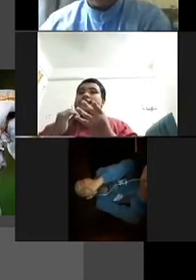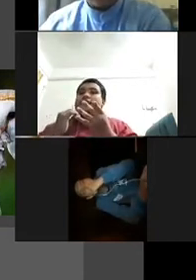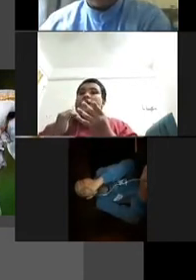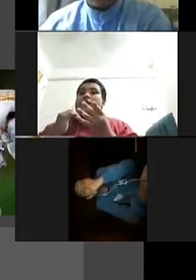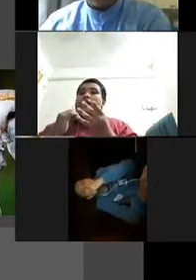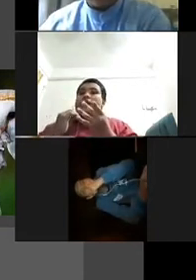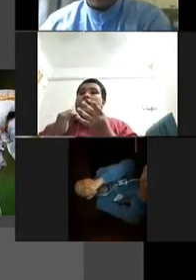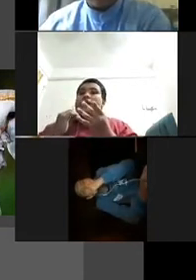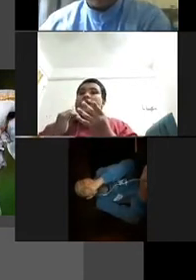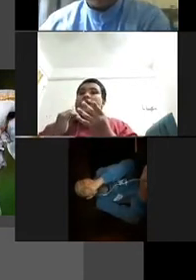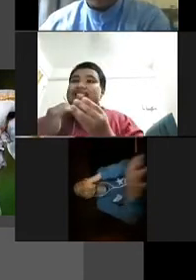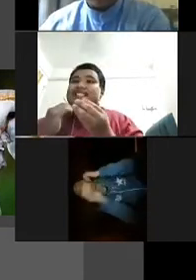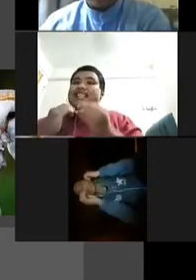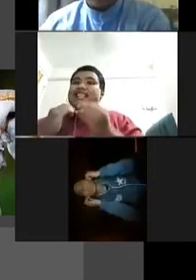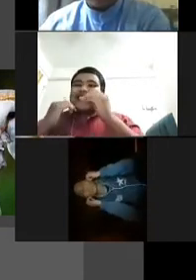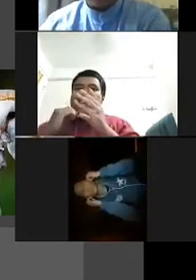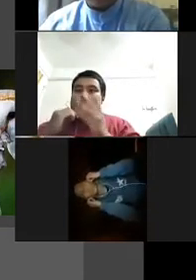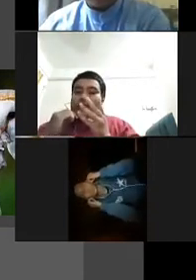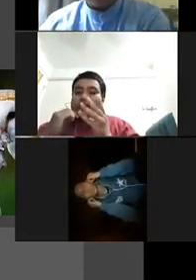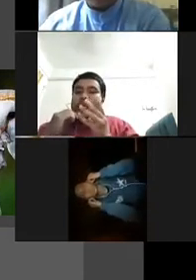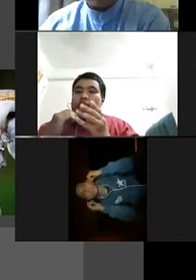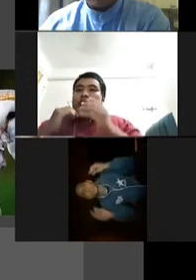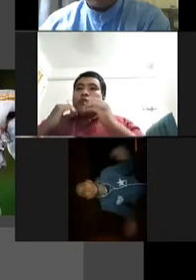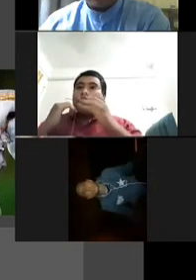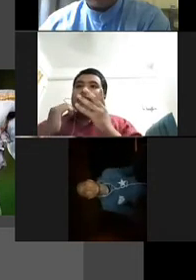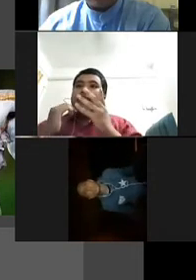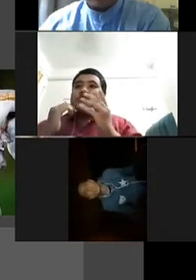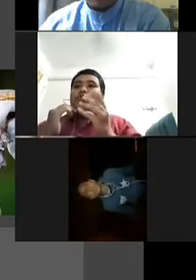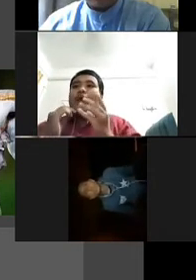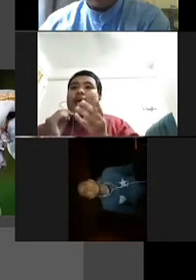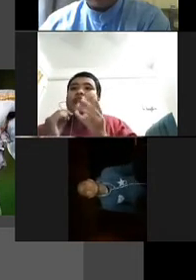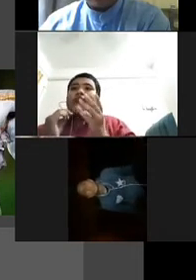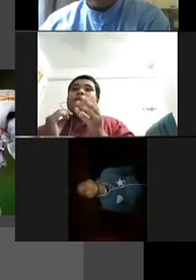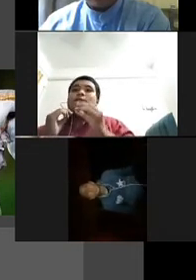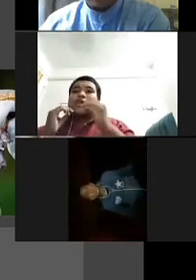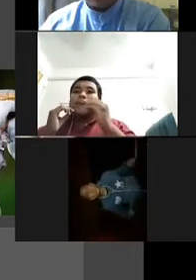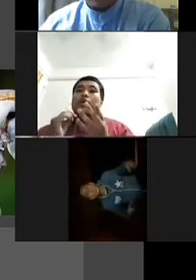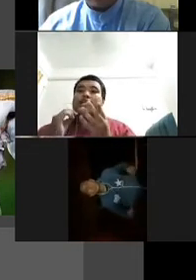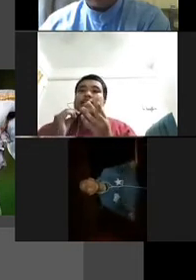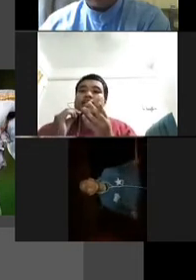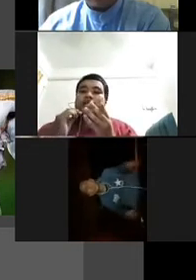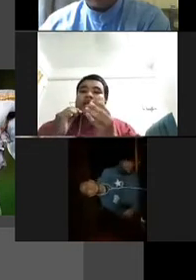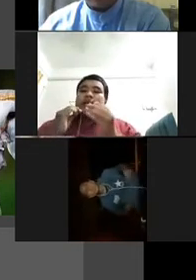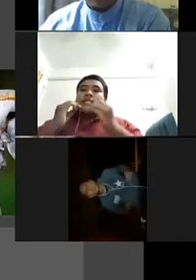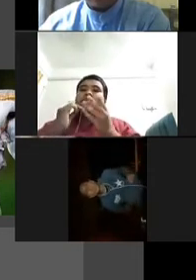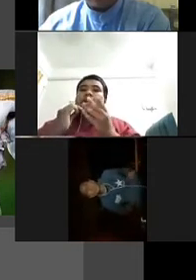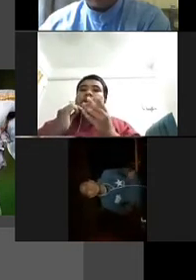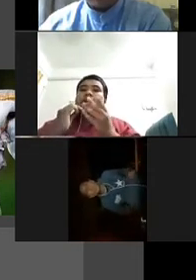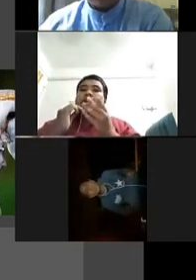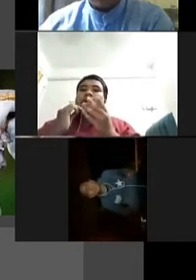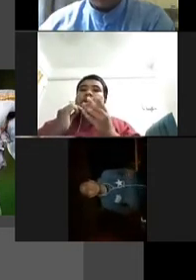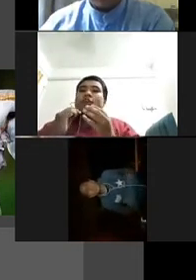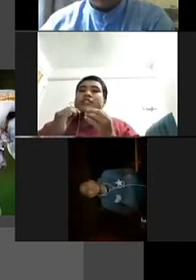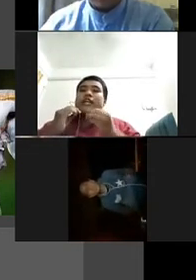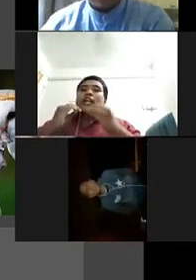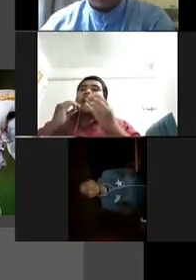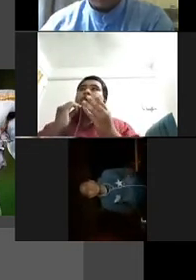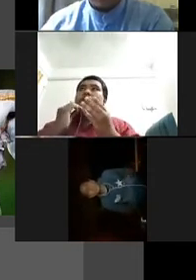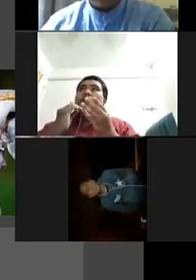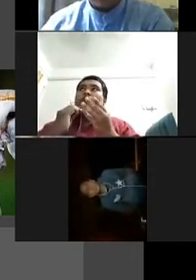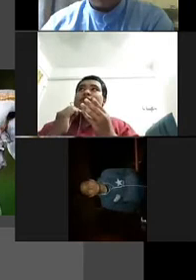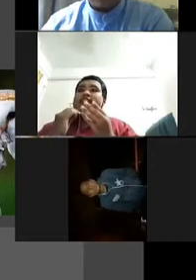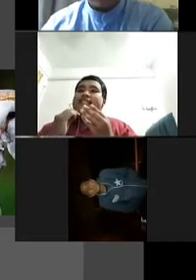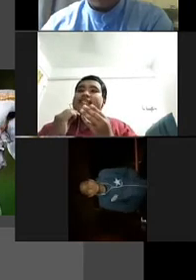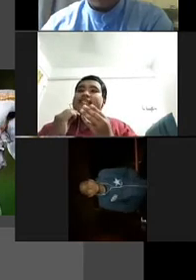is pesticide, greatly affect the health of the body. This chemical can cause a